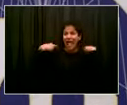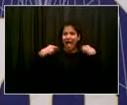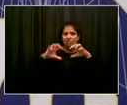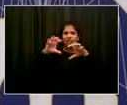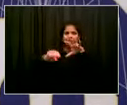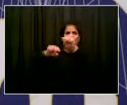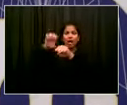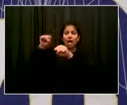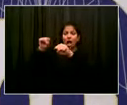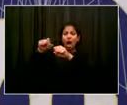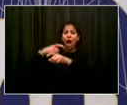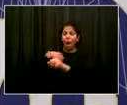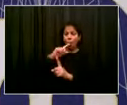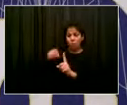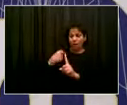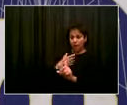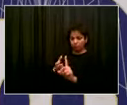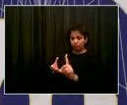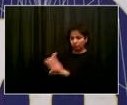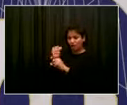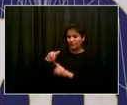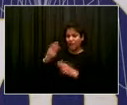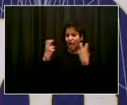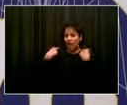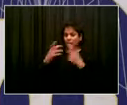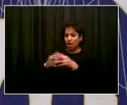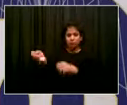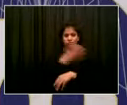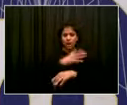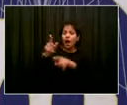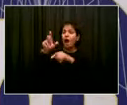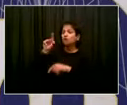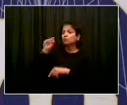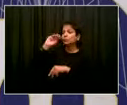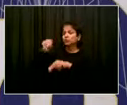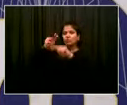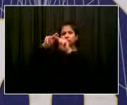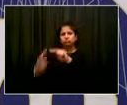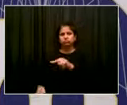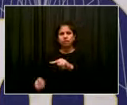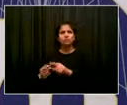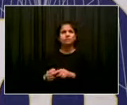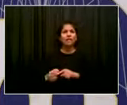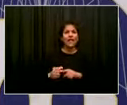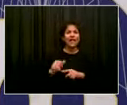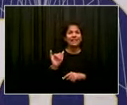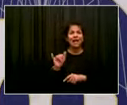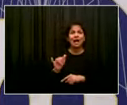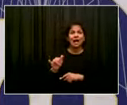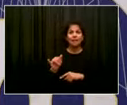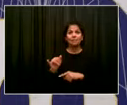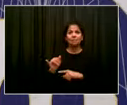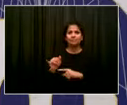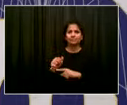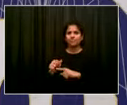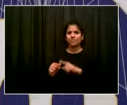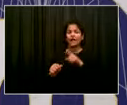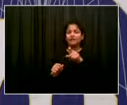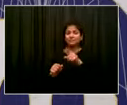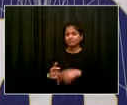a takedown. When you look at the 56 days after July 1st, in the heat of the summer, 16 shooting incidents